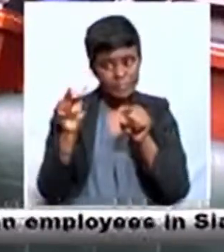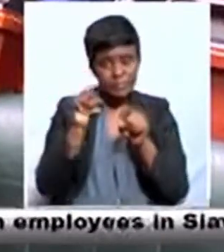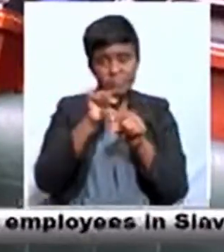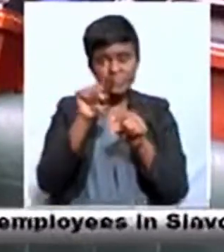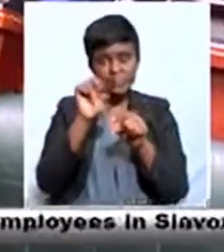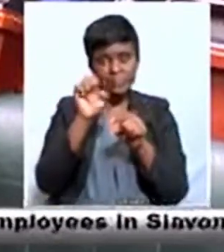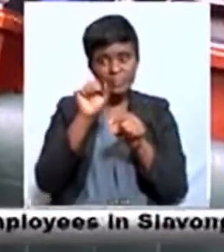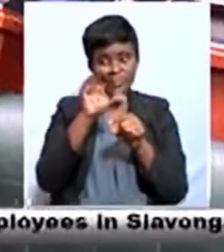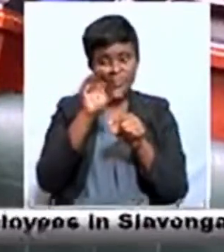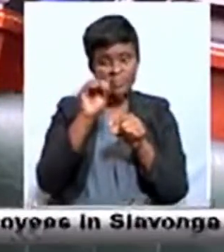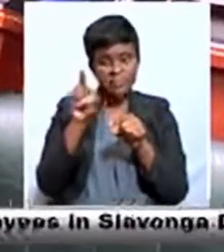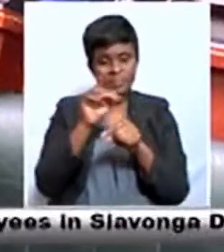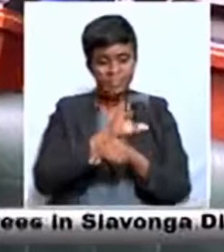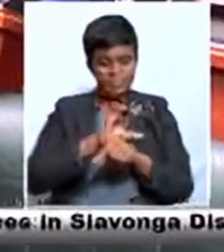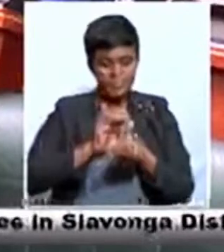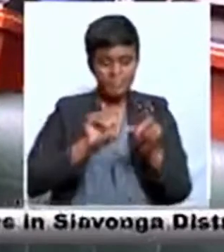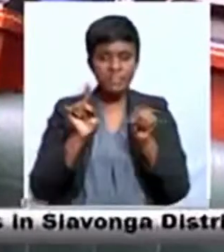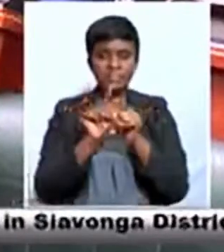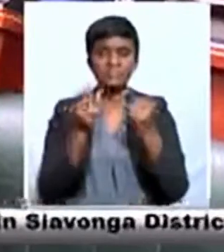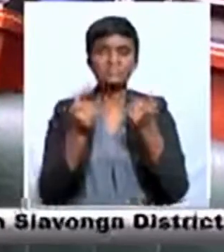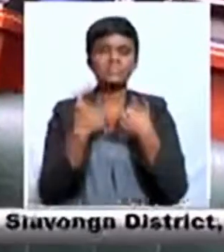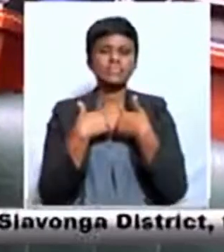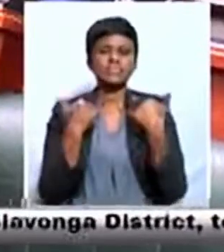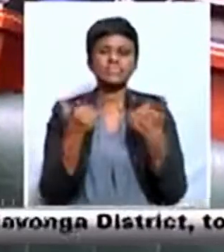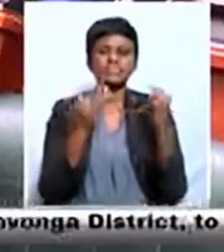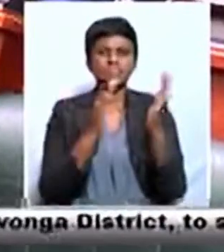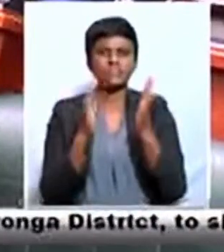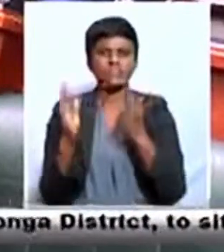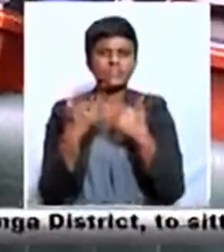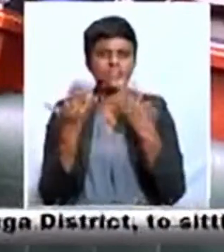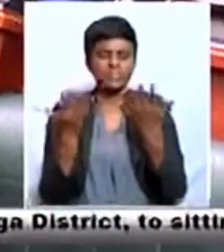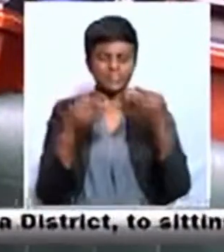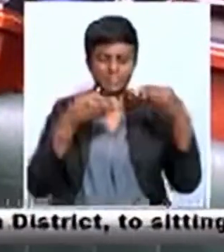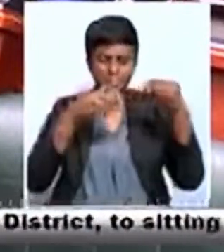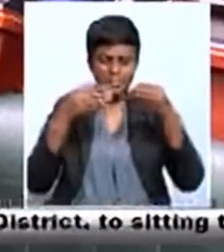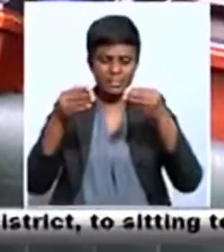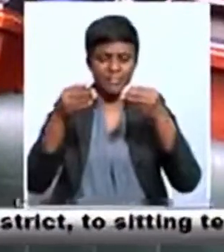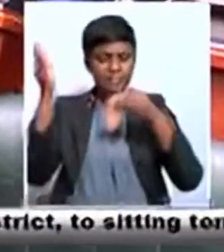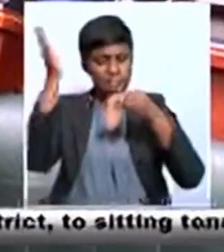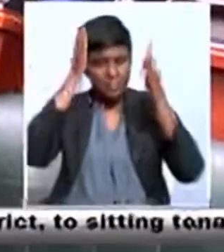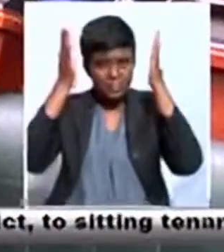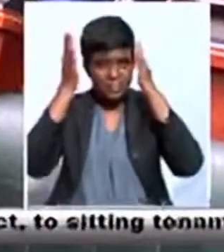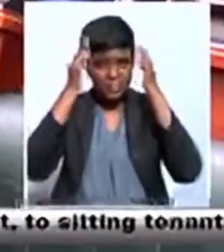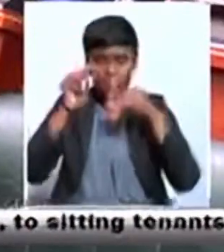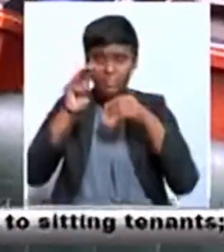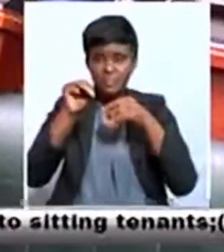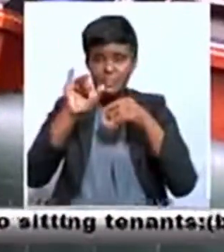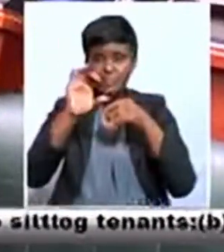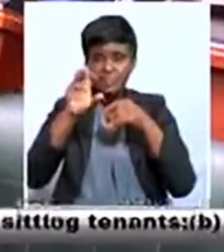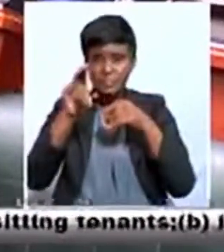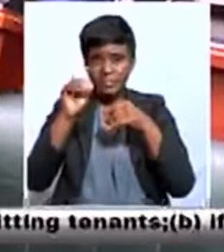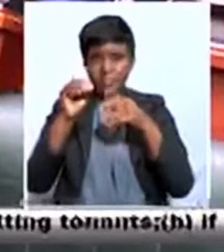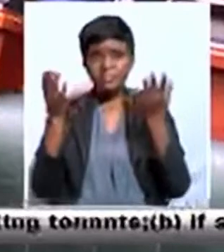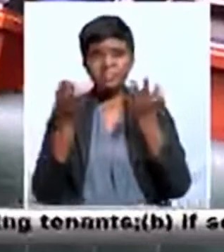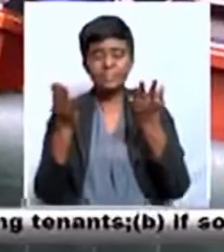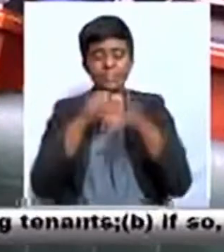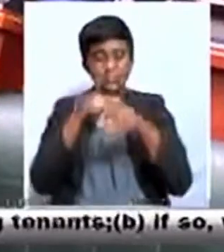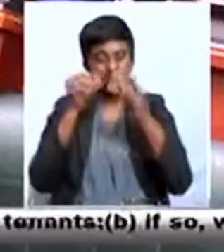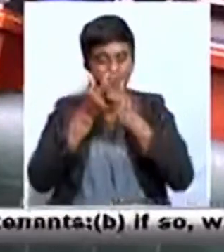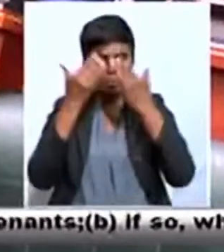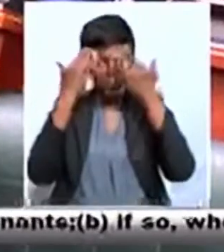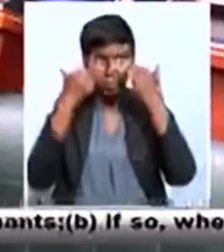Limited currently has no plans of selling the houses in Mitchell compound. As you may be